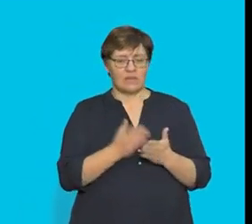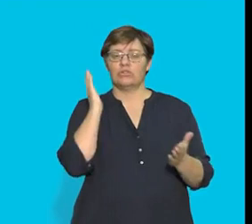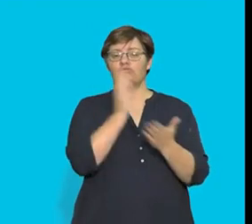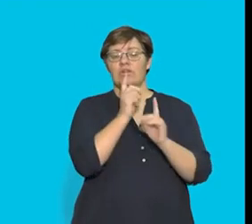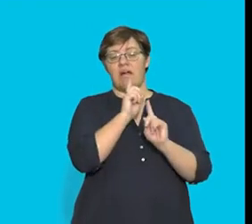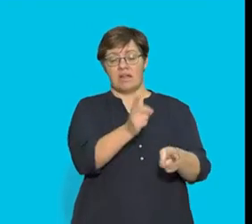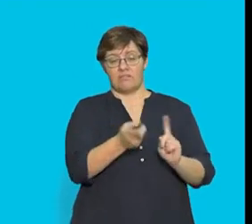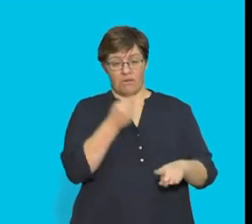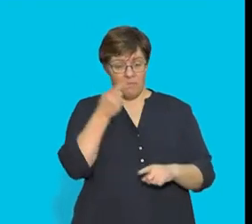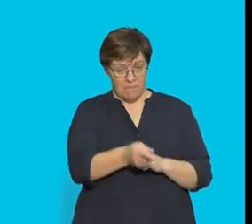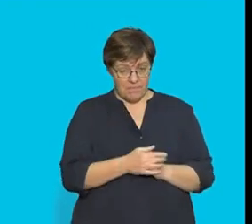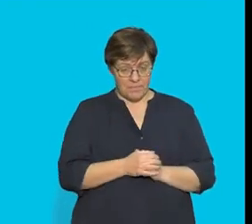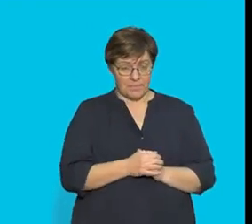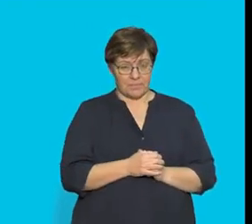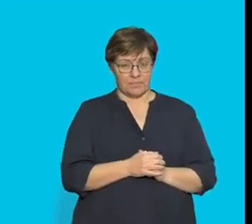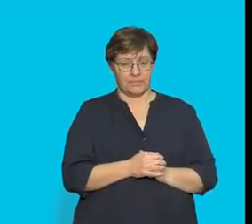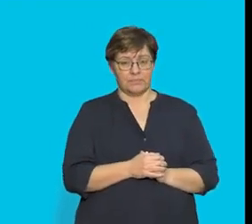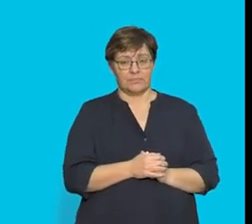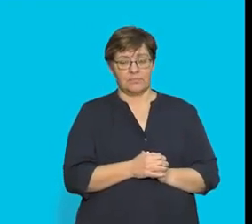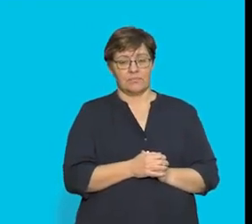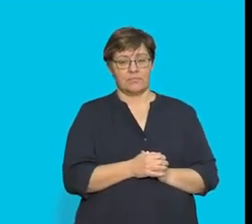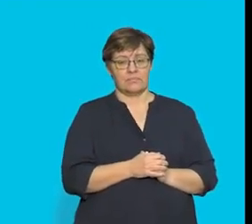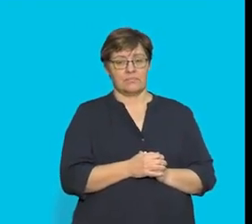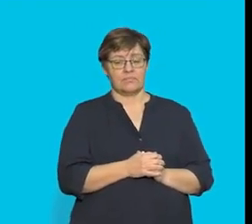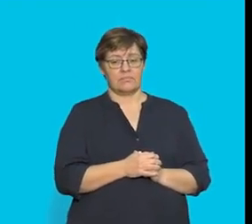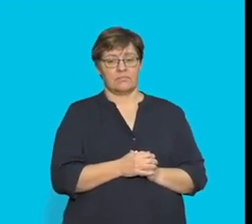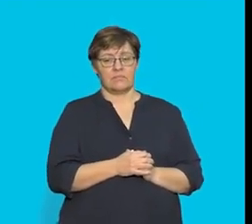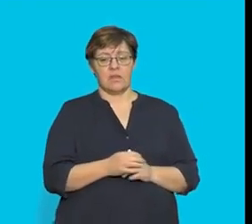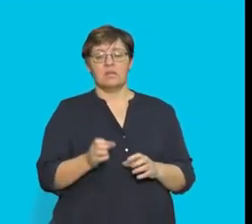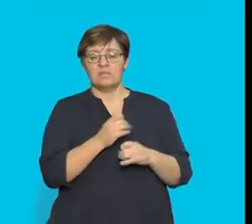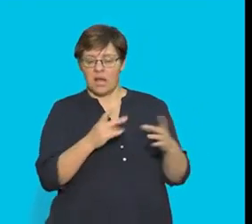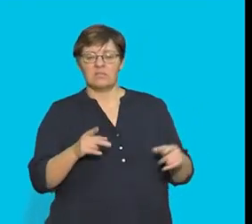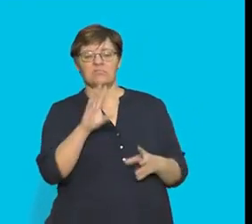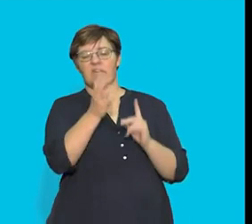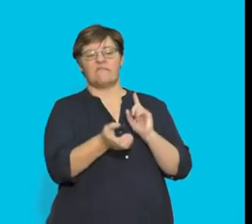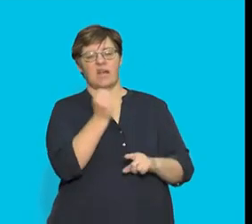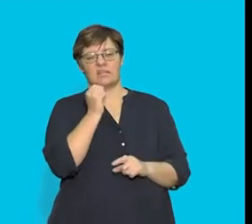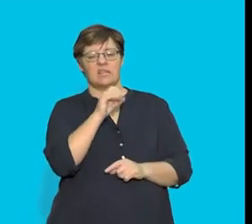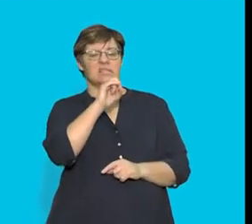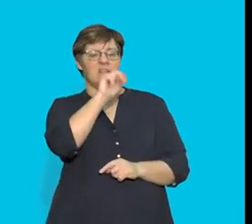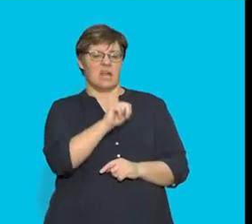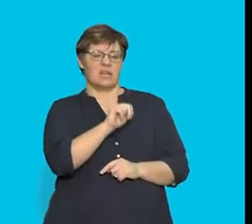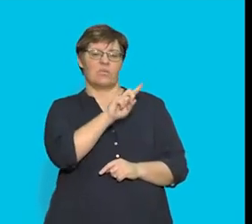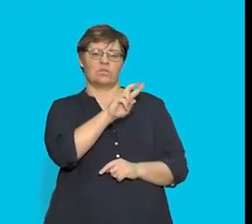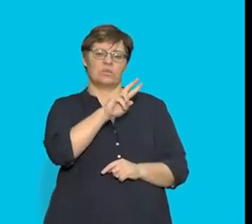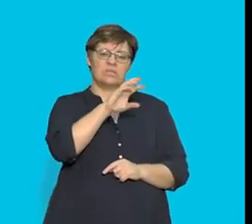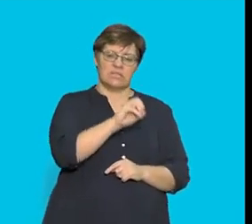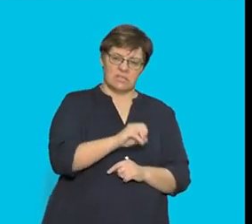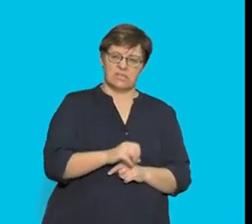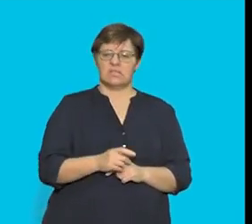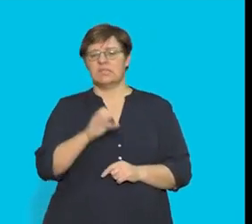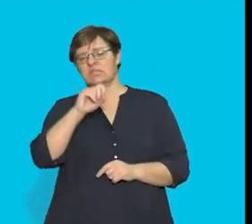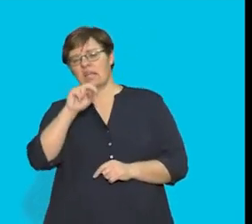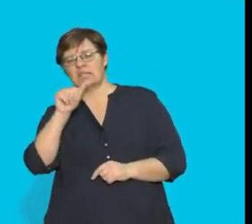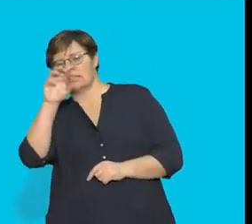you could have just gone straight to the answer from this step here. From this step here, you could have started just finding sine of